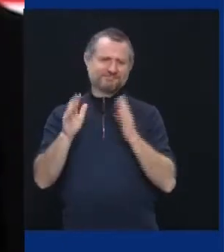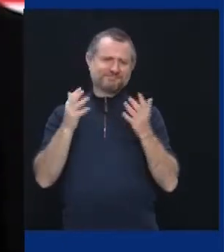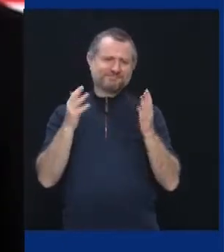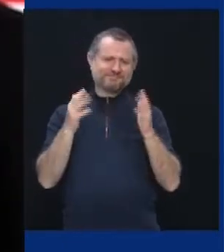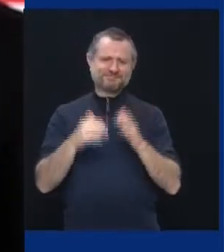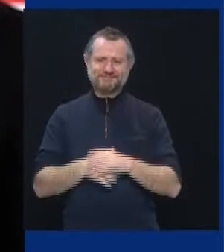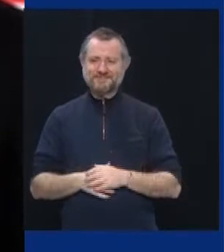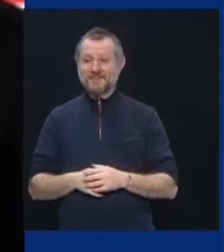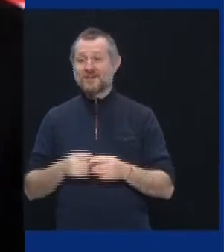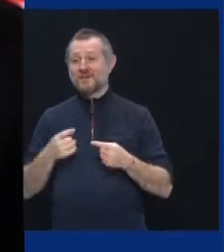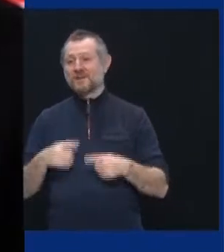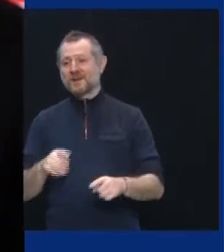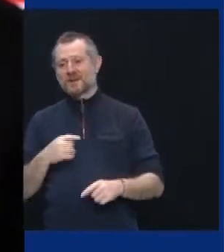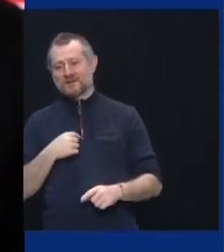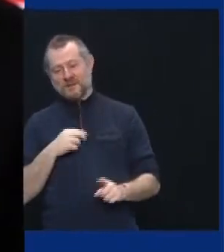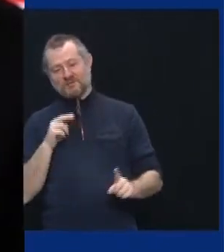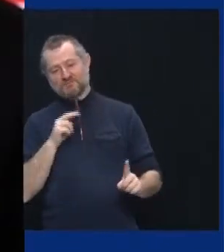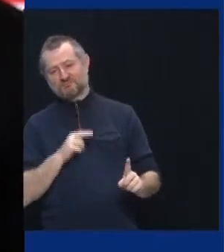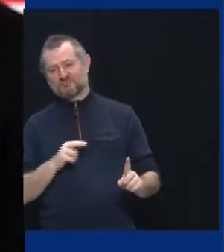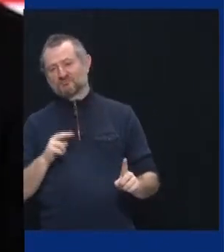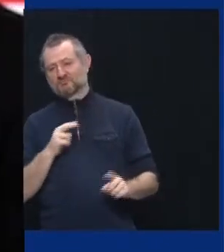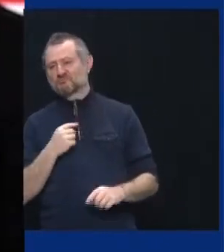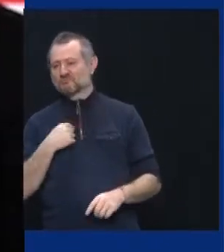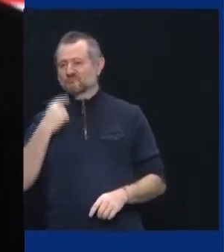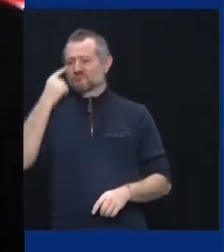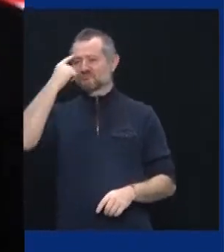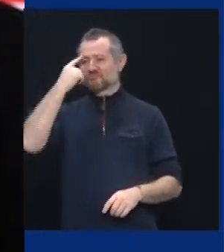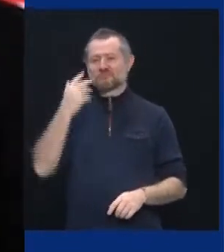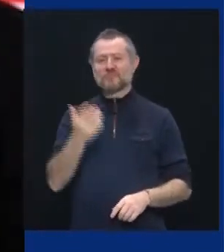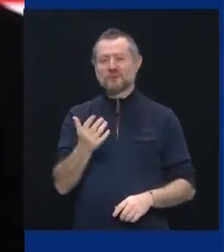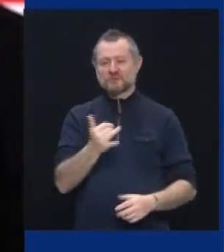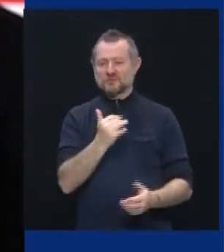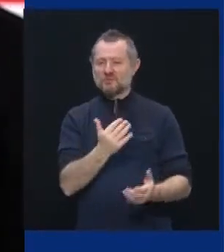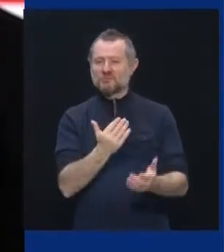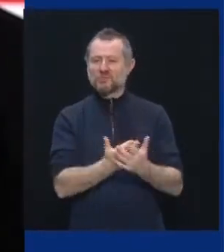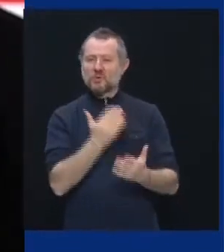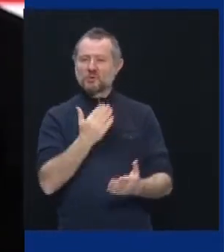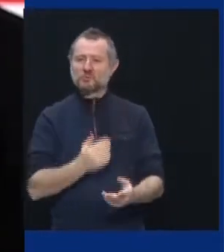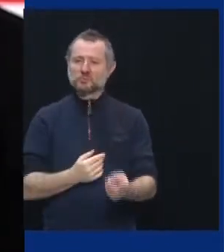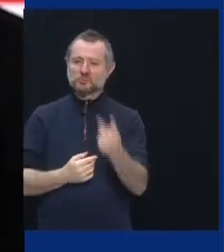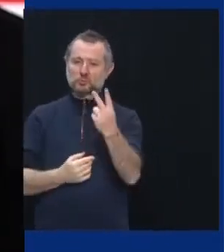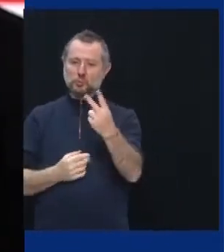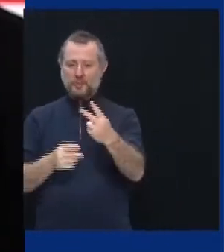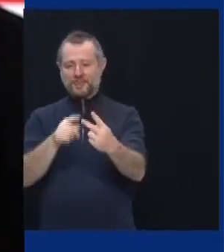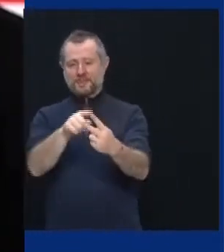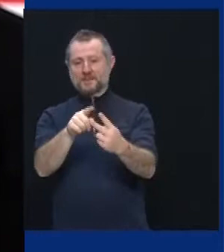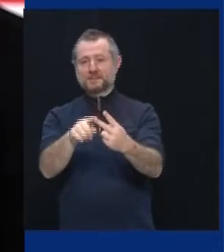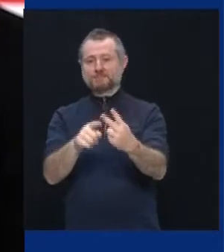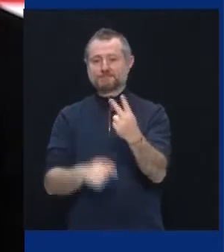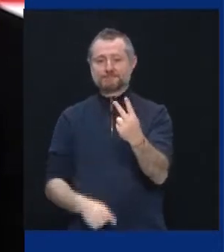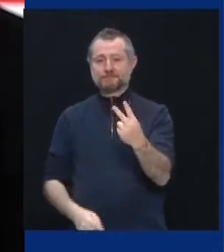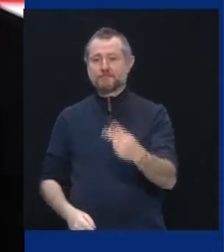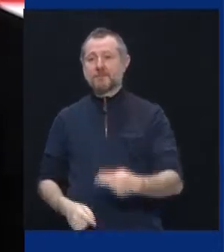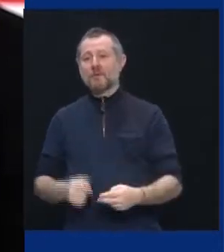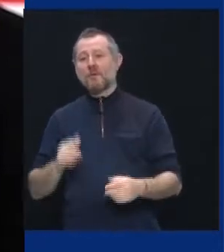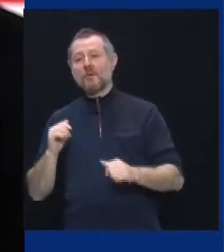As I look at that, I believe it says two things to us today. One, we're all in this